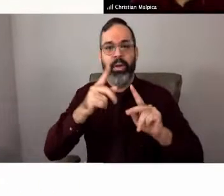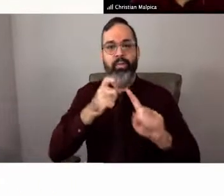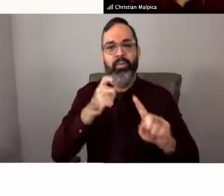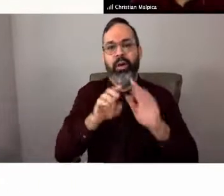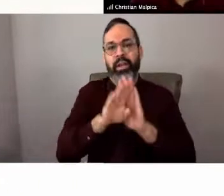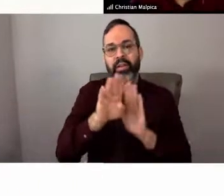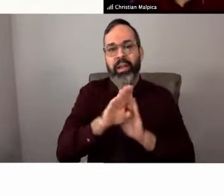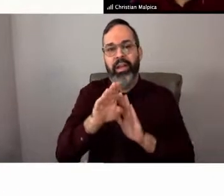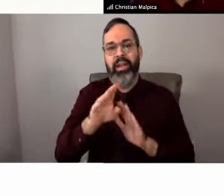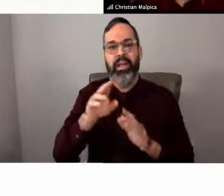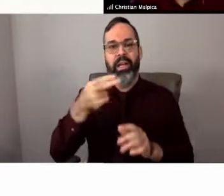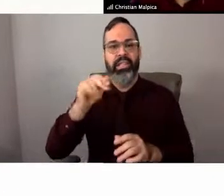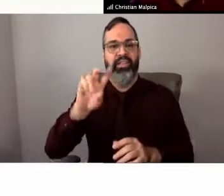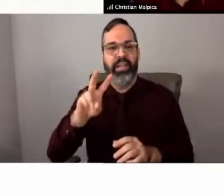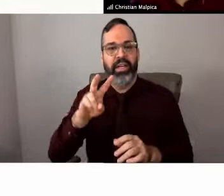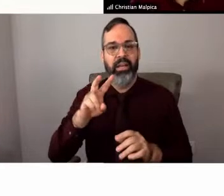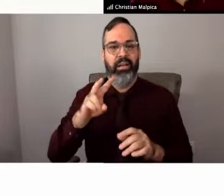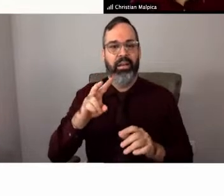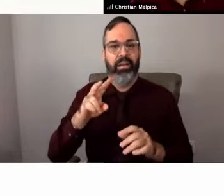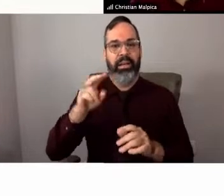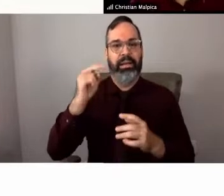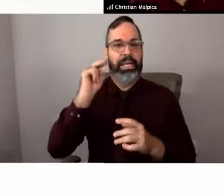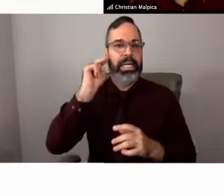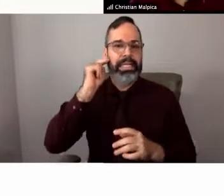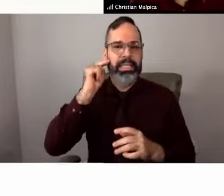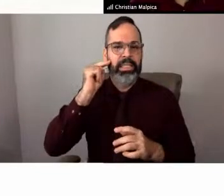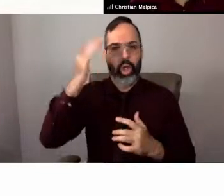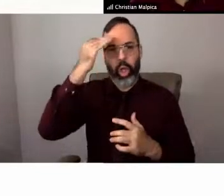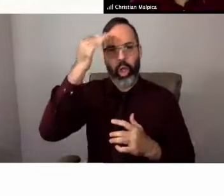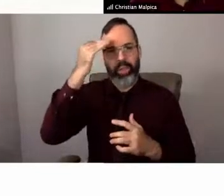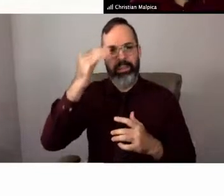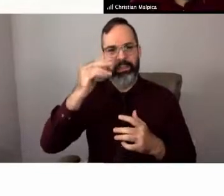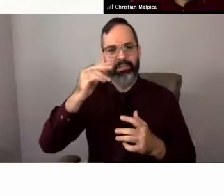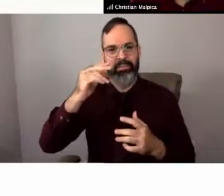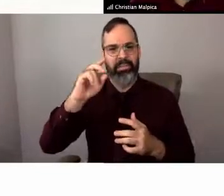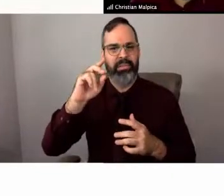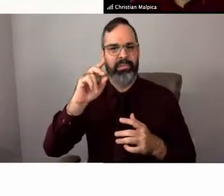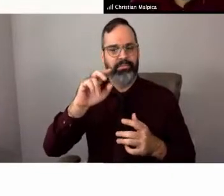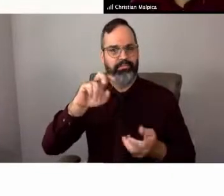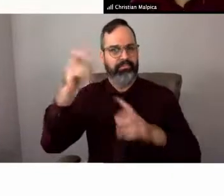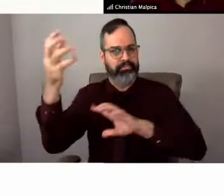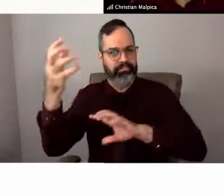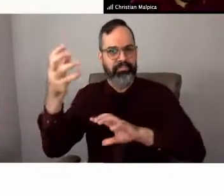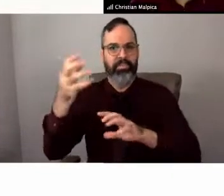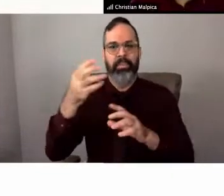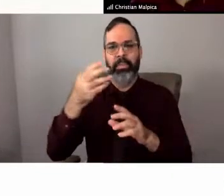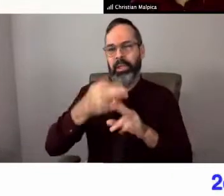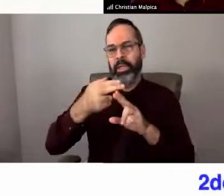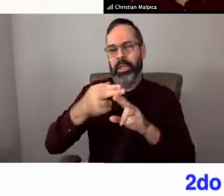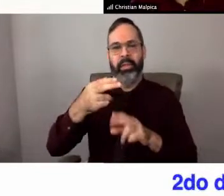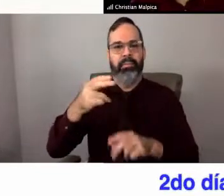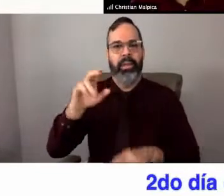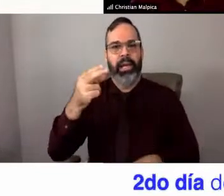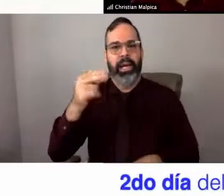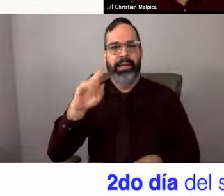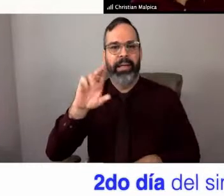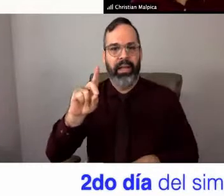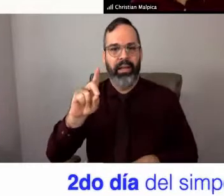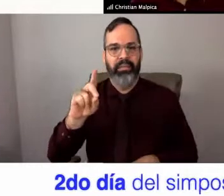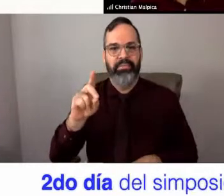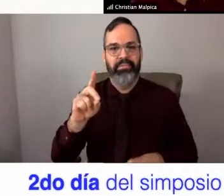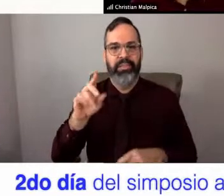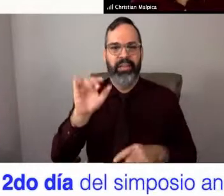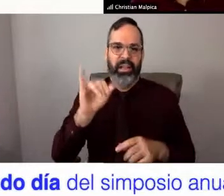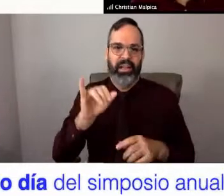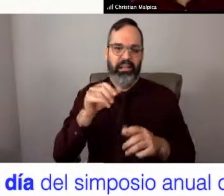HIV-associated neurocognitive disorder, also known as HAN. The detrimental effects of this disease on survival, quality of life, and everyday